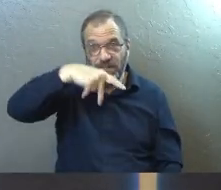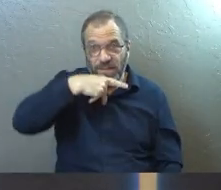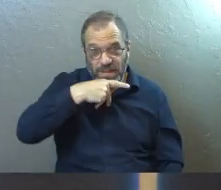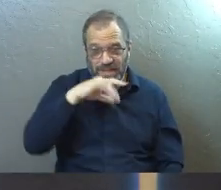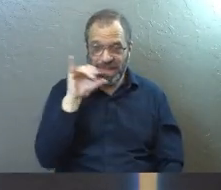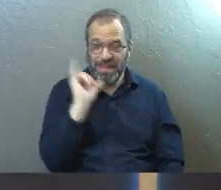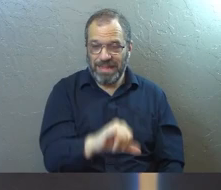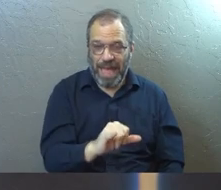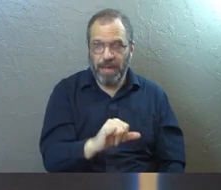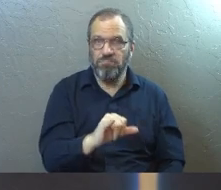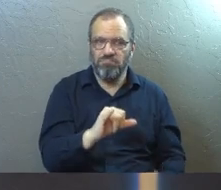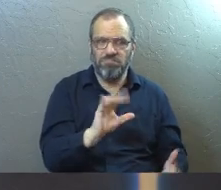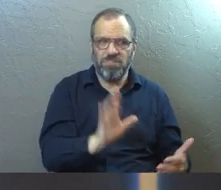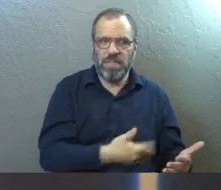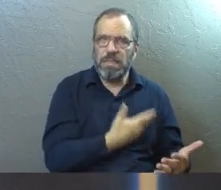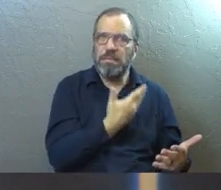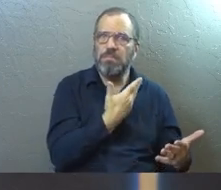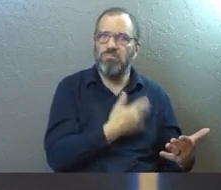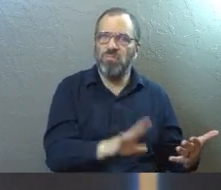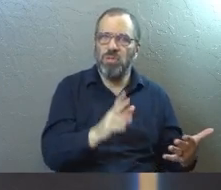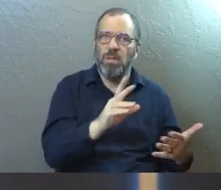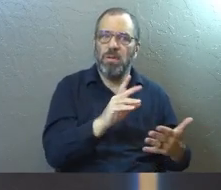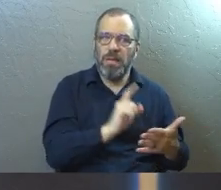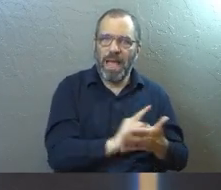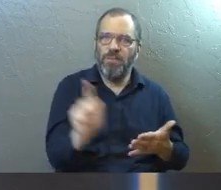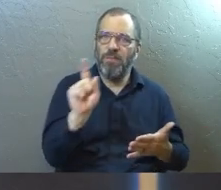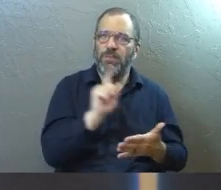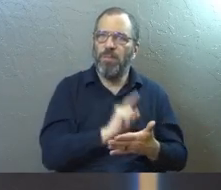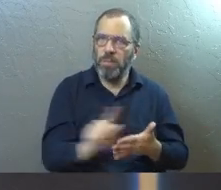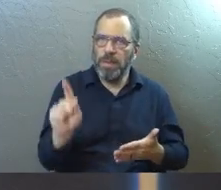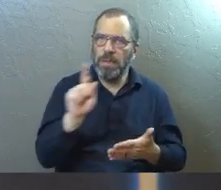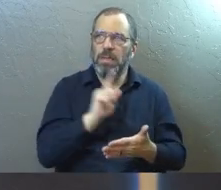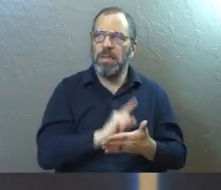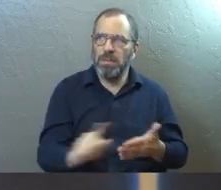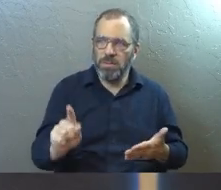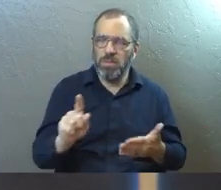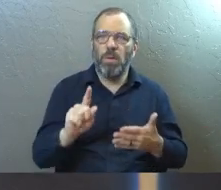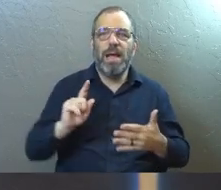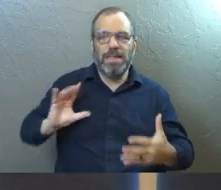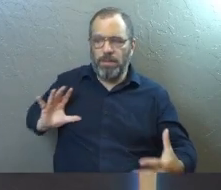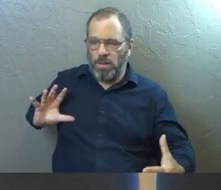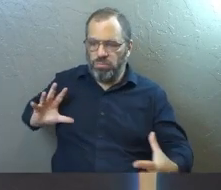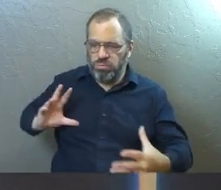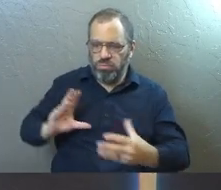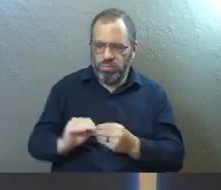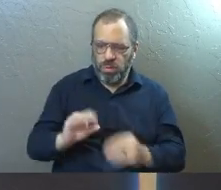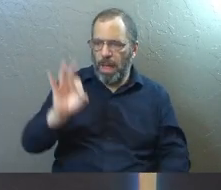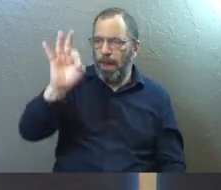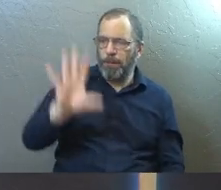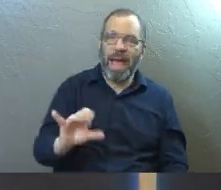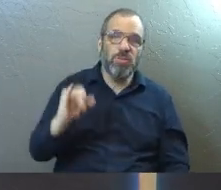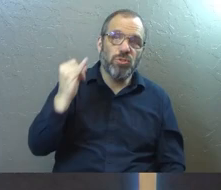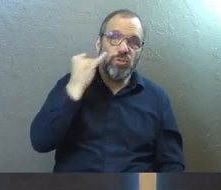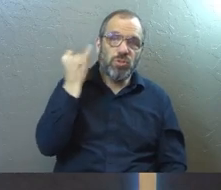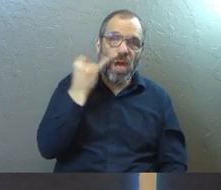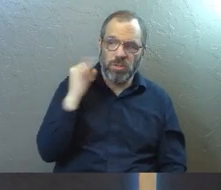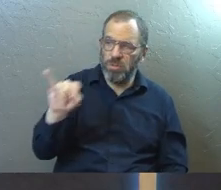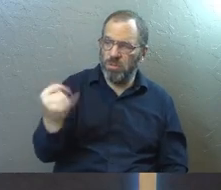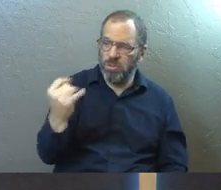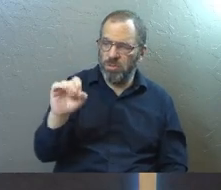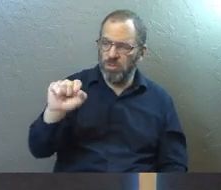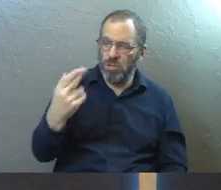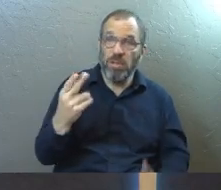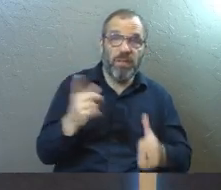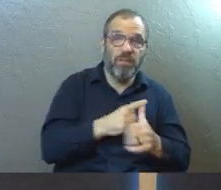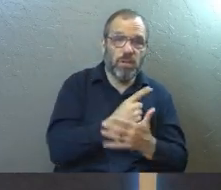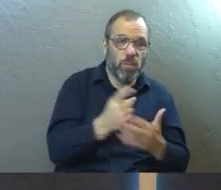exactly that, just beautiful stuff coming out of each week. So just to kind of recap, Pastor Josh kicked off week one, and he